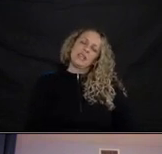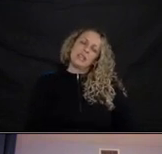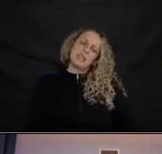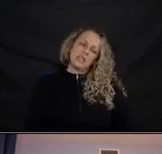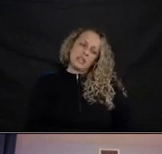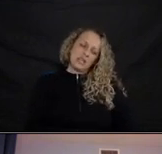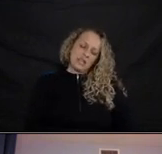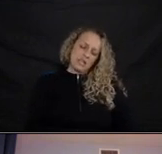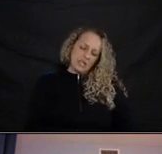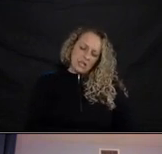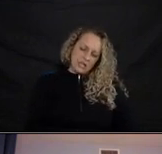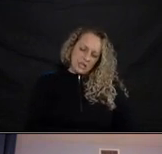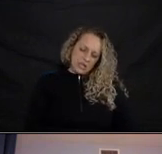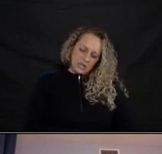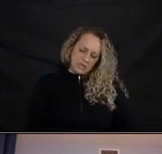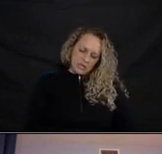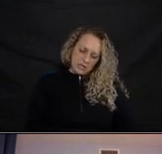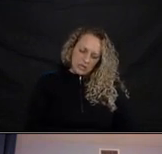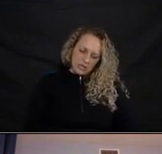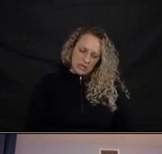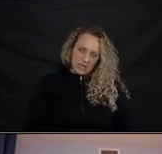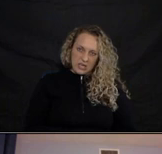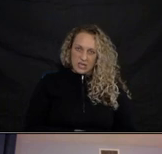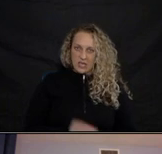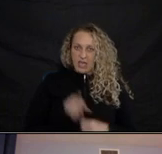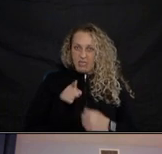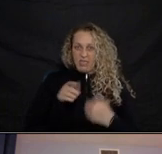This property, both myself and my neighbors,